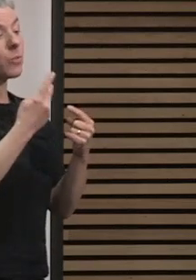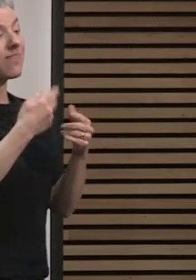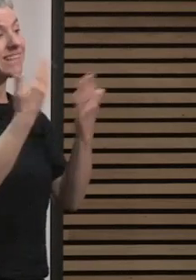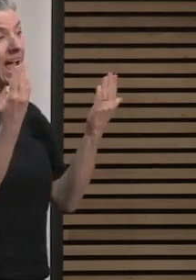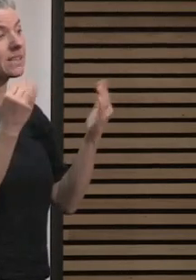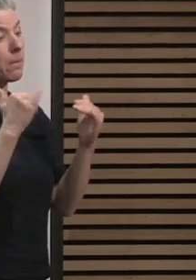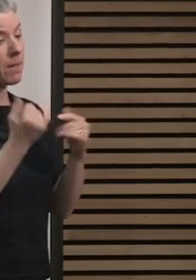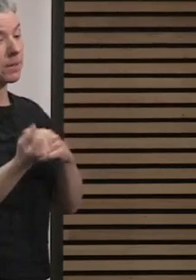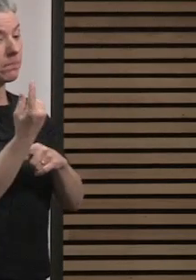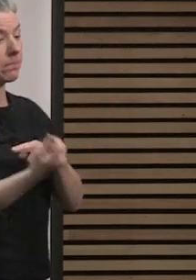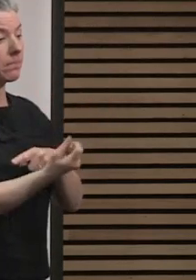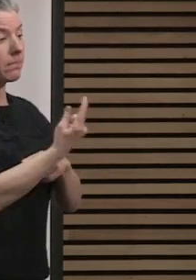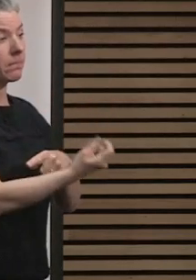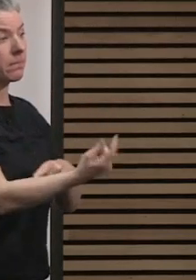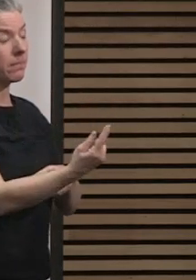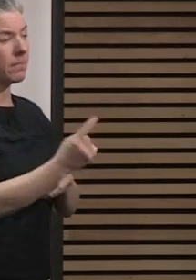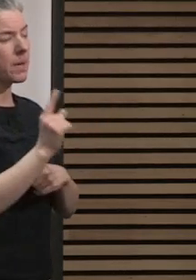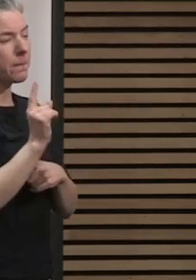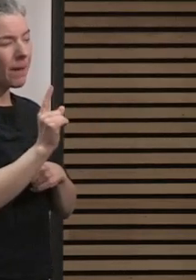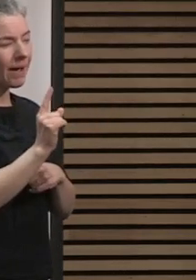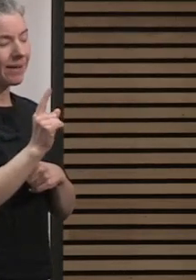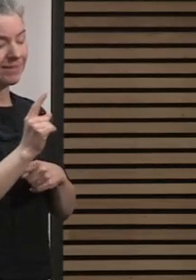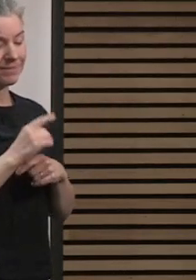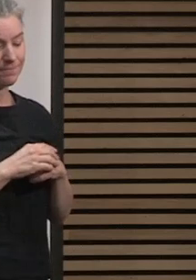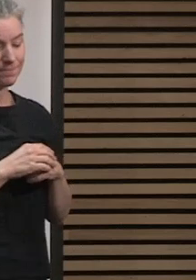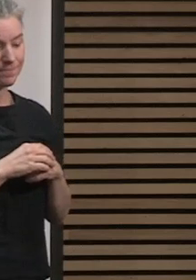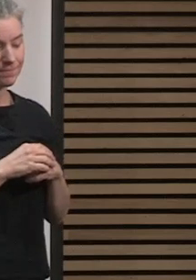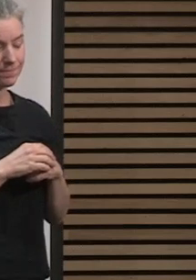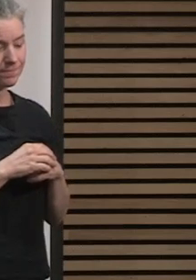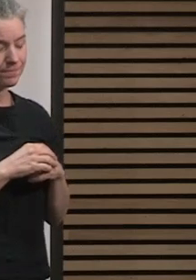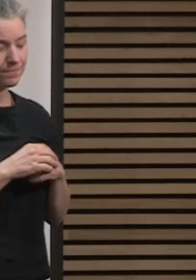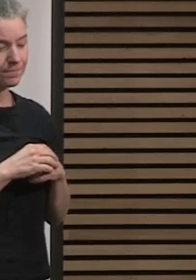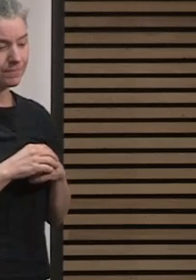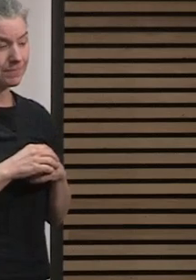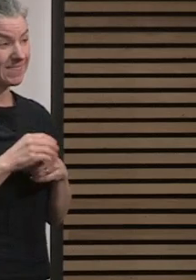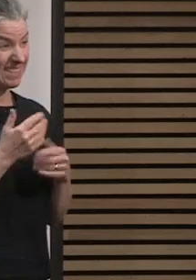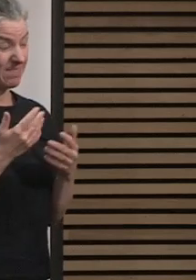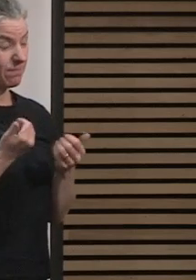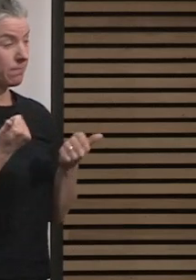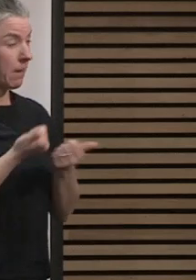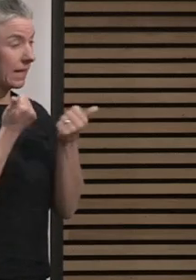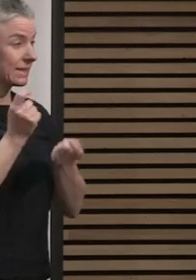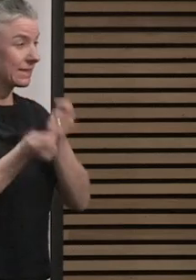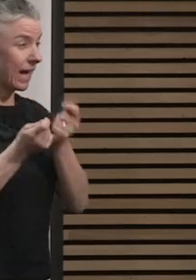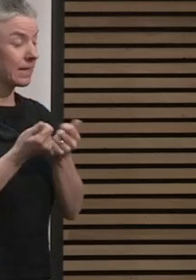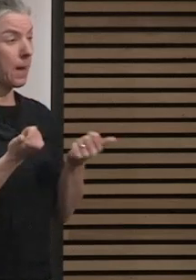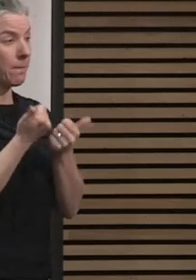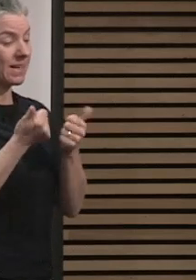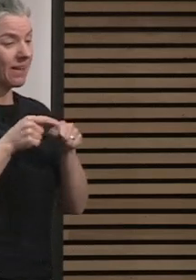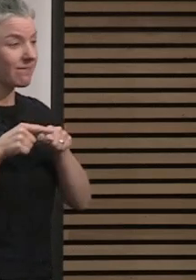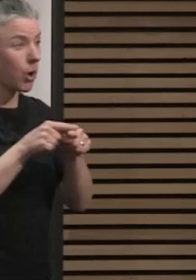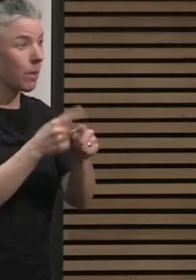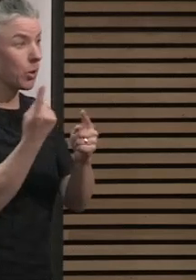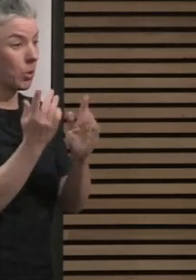However, the plan now is, and the reason we've put all the effort in to strengthening our testing and contact tracing and to adding